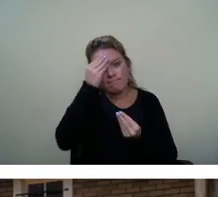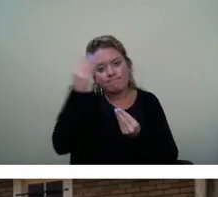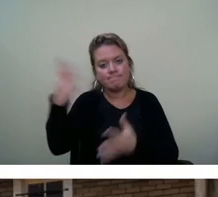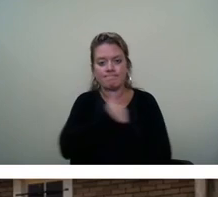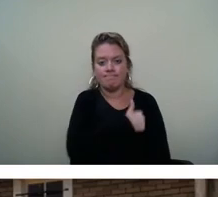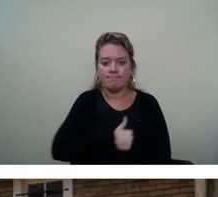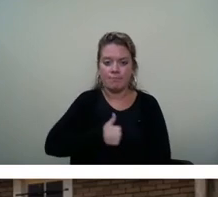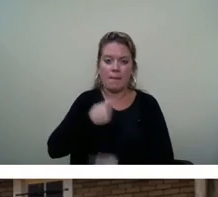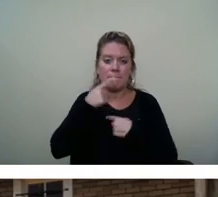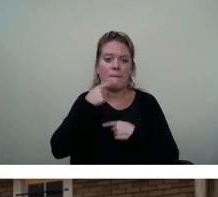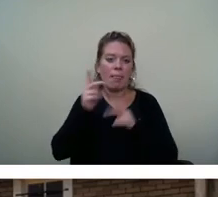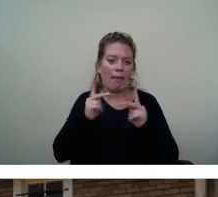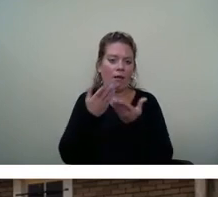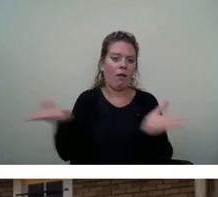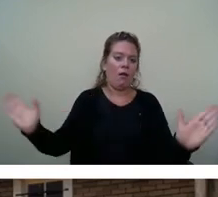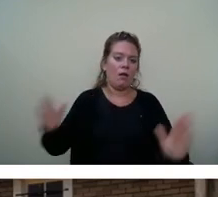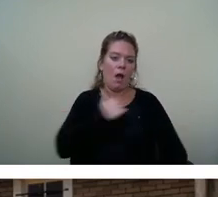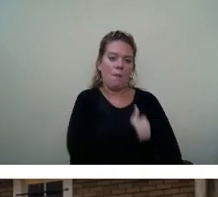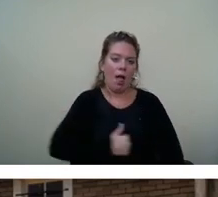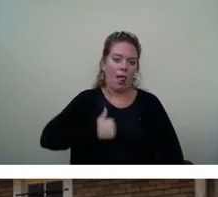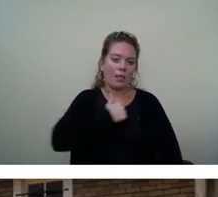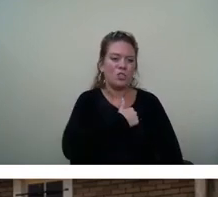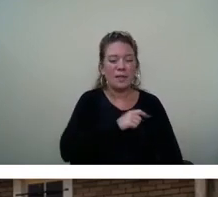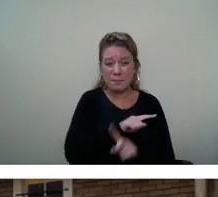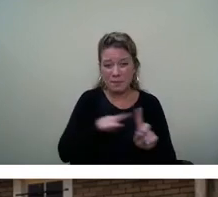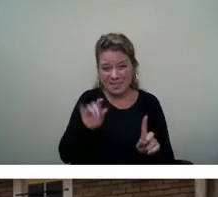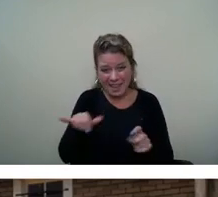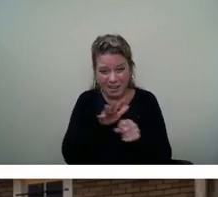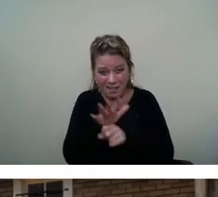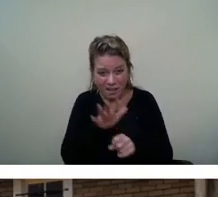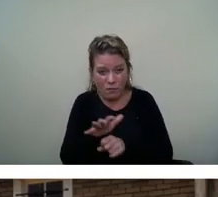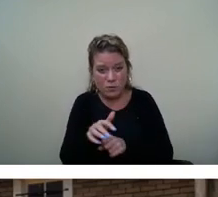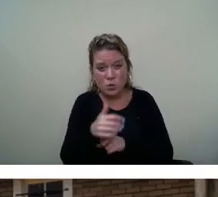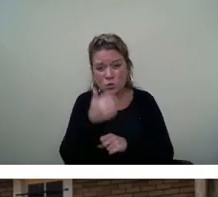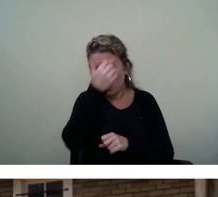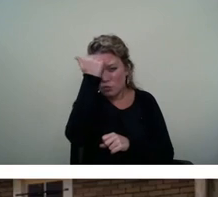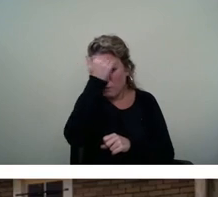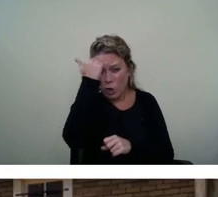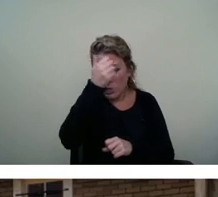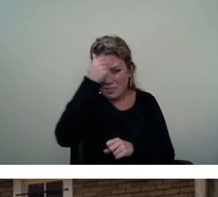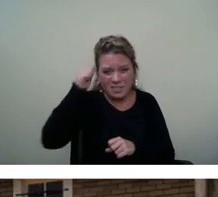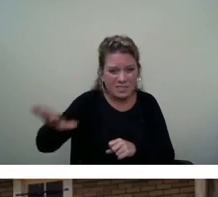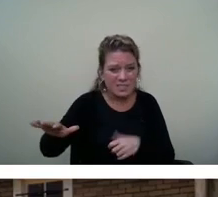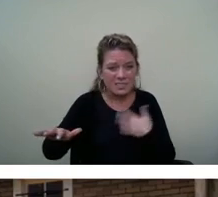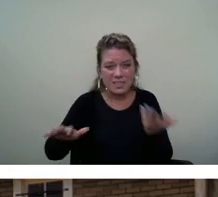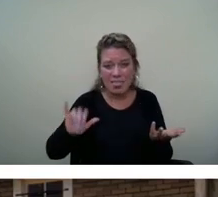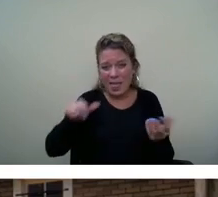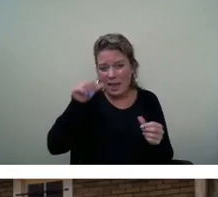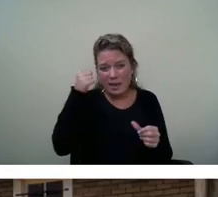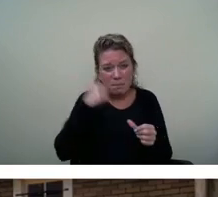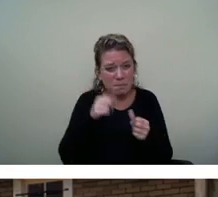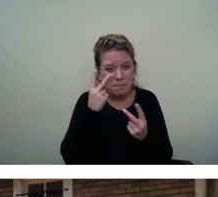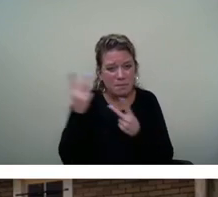that isn't really enough to reverse the generations that had to deal with the trauma of something like this.